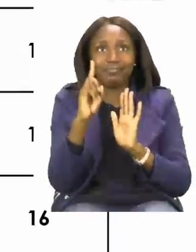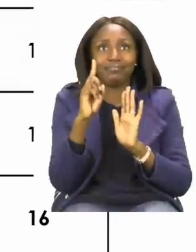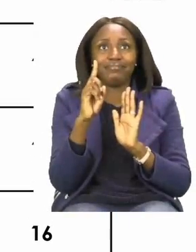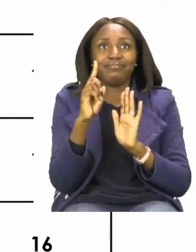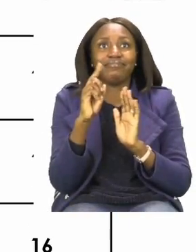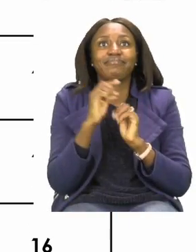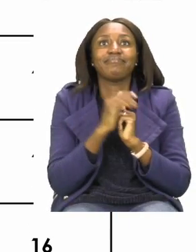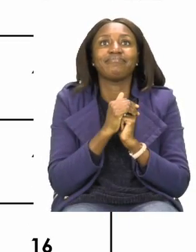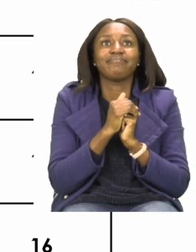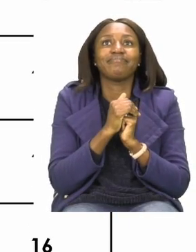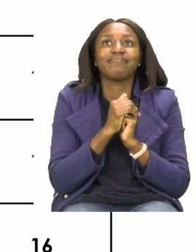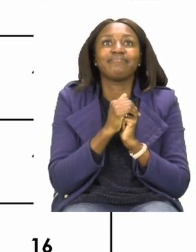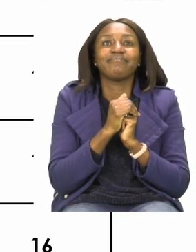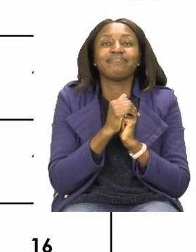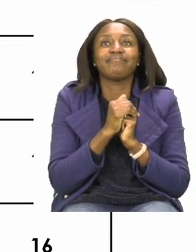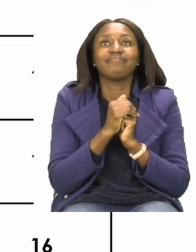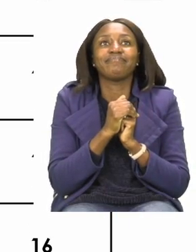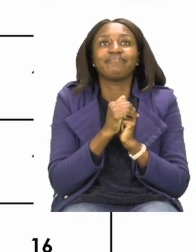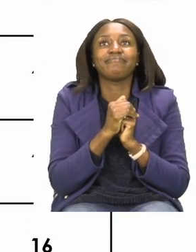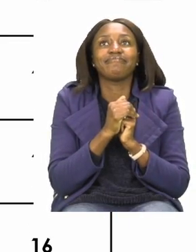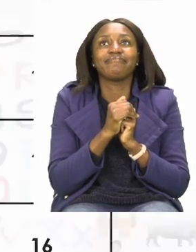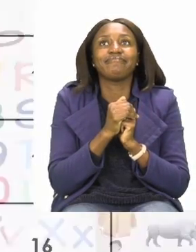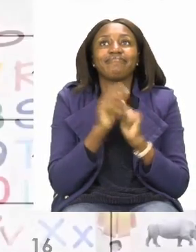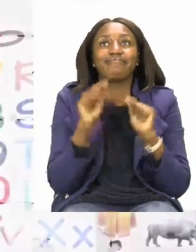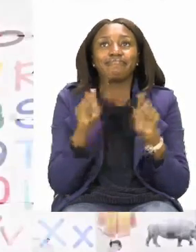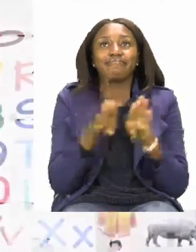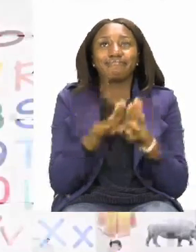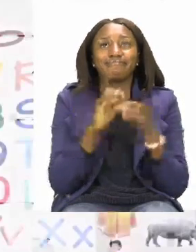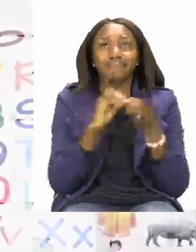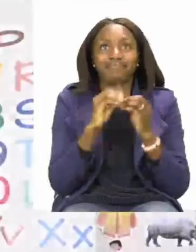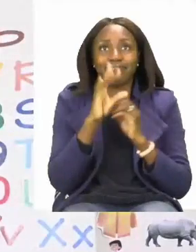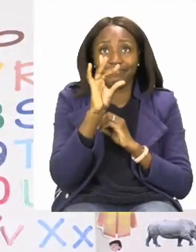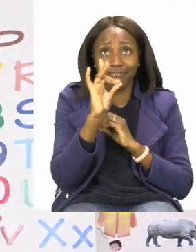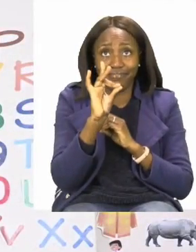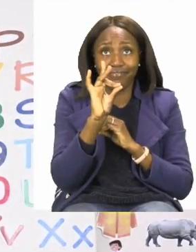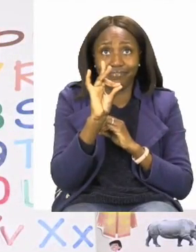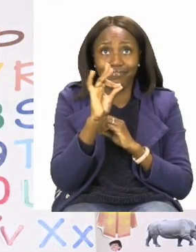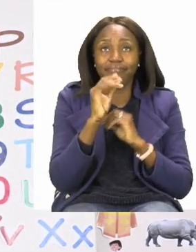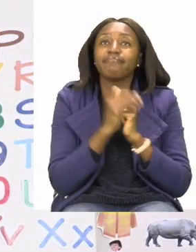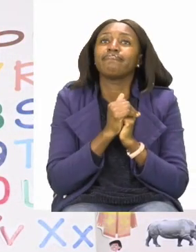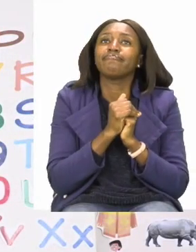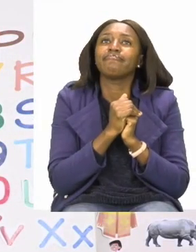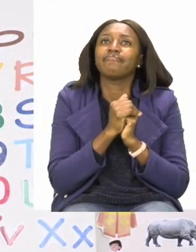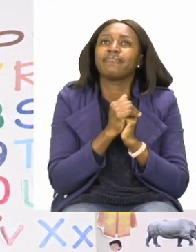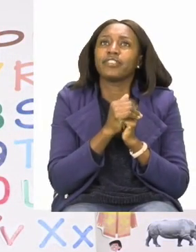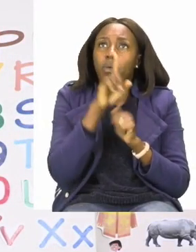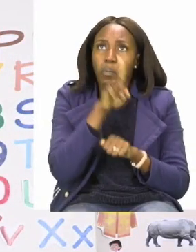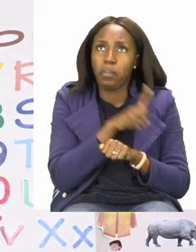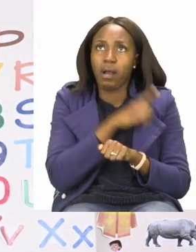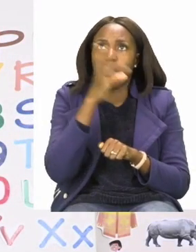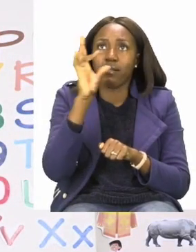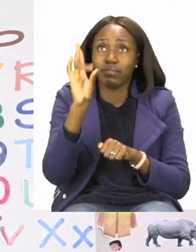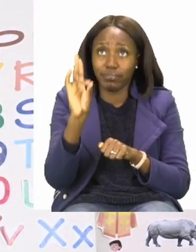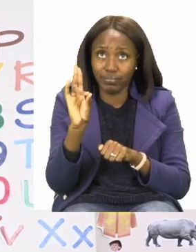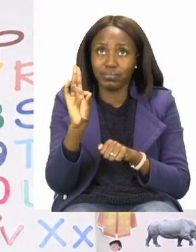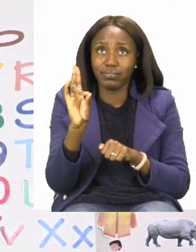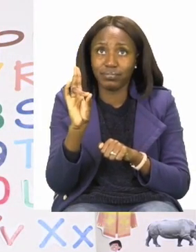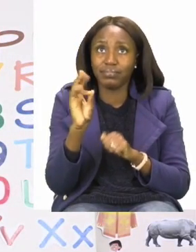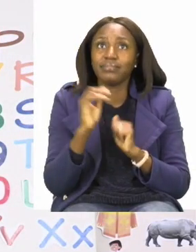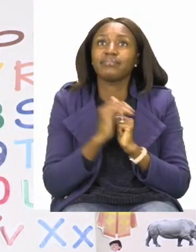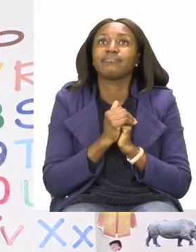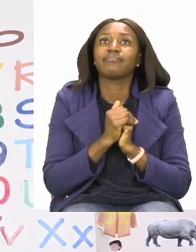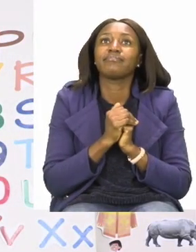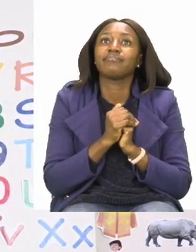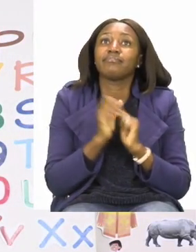look. The one that we're going to do is number 8, where it says 17.